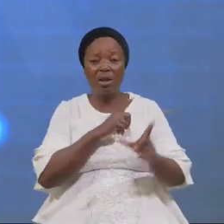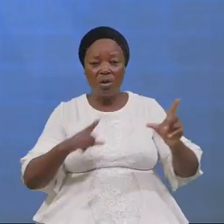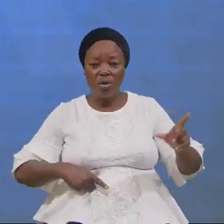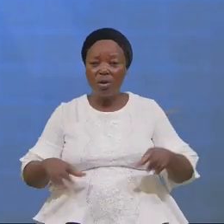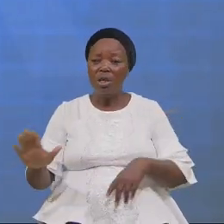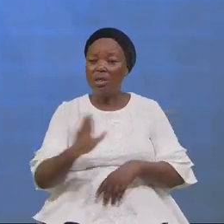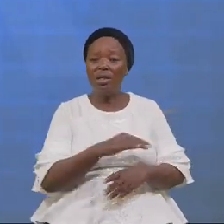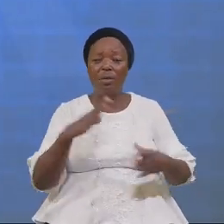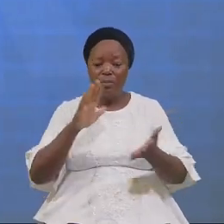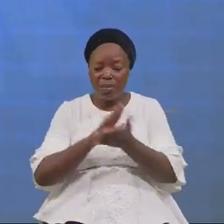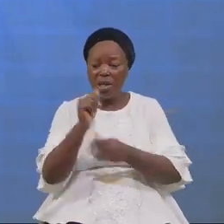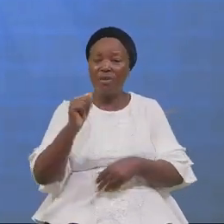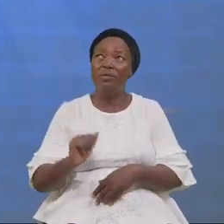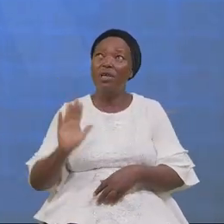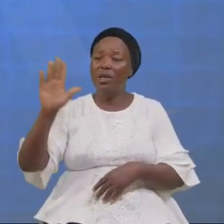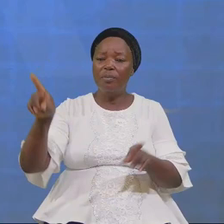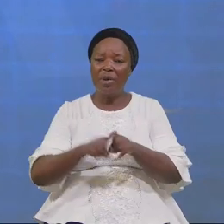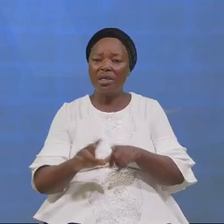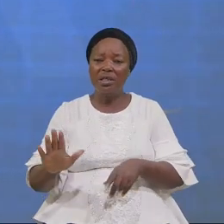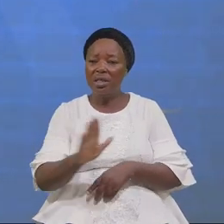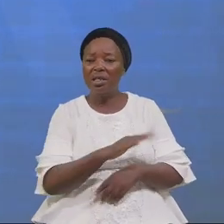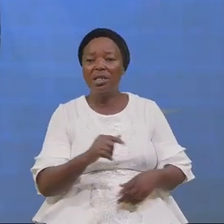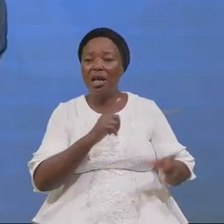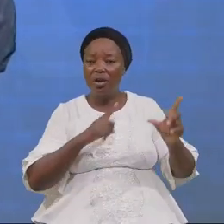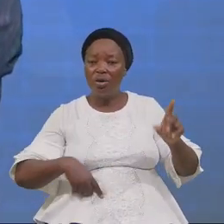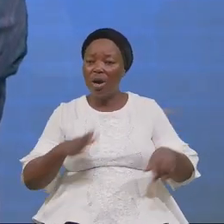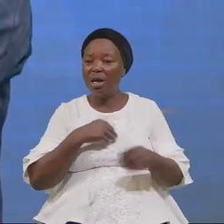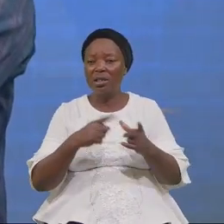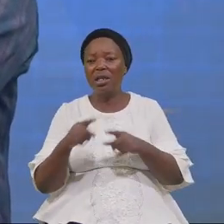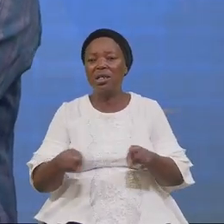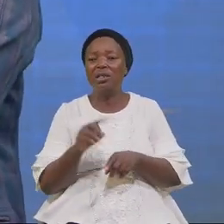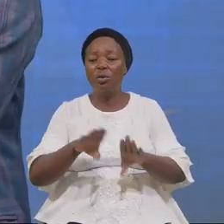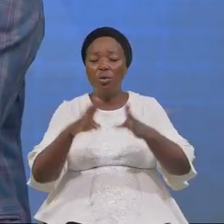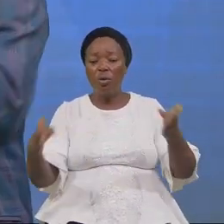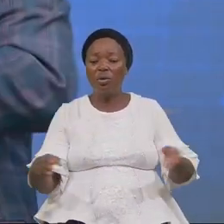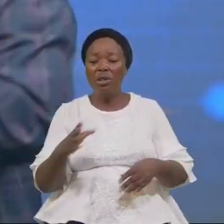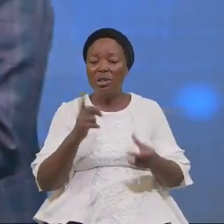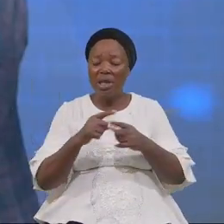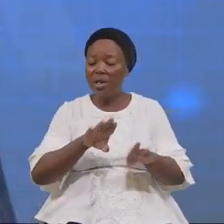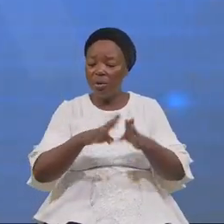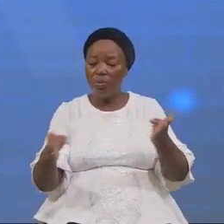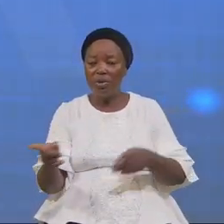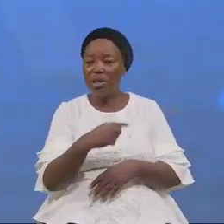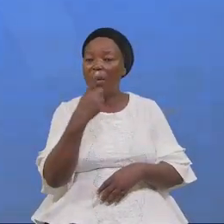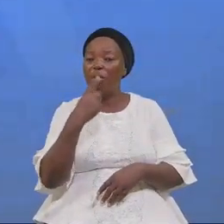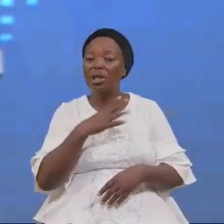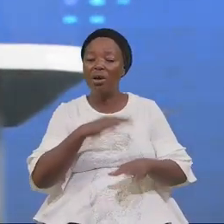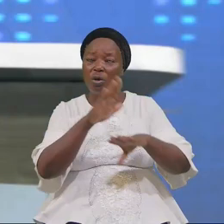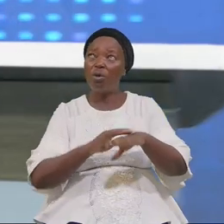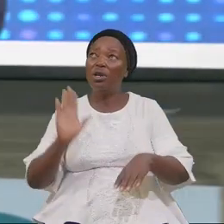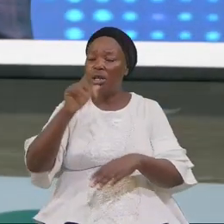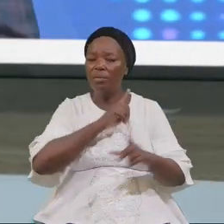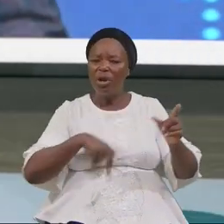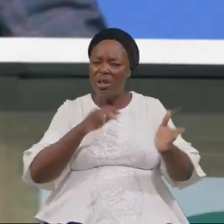as their Lord, and they opened their mouth and they called him Lord. That's what you should do. You